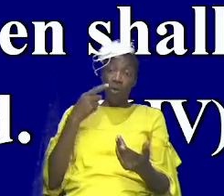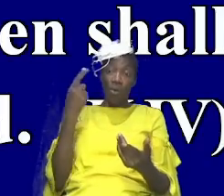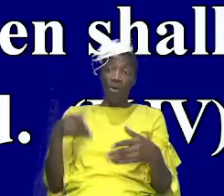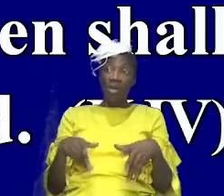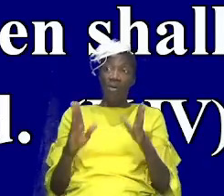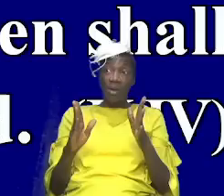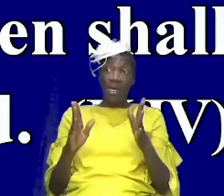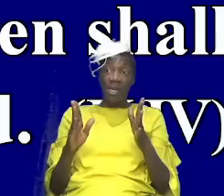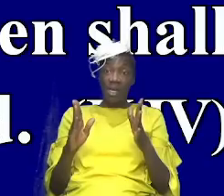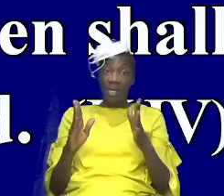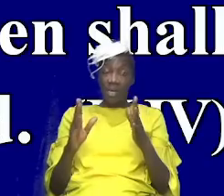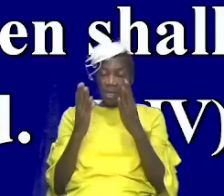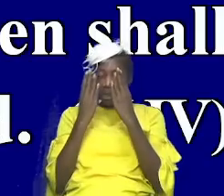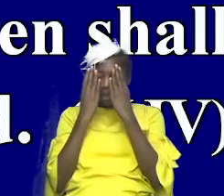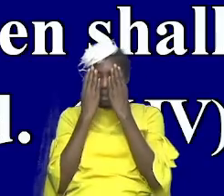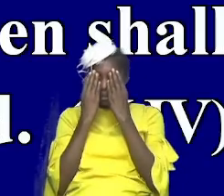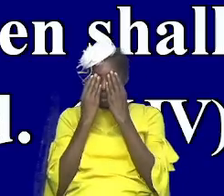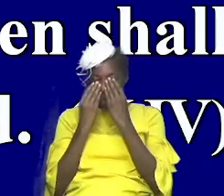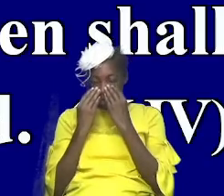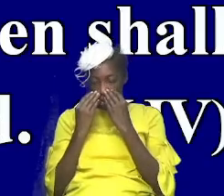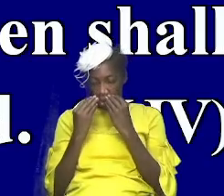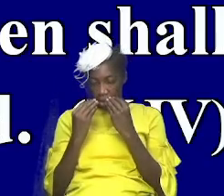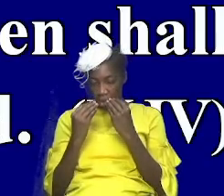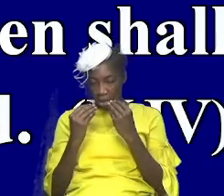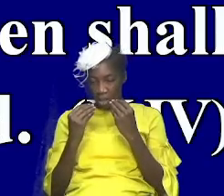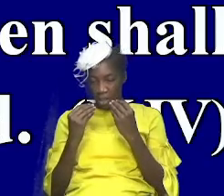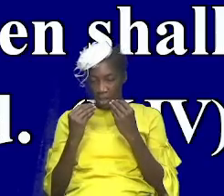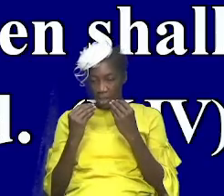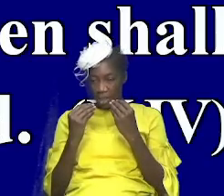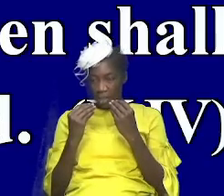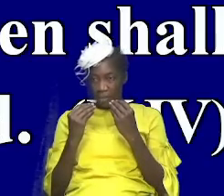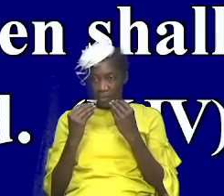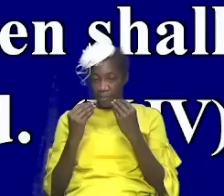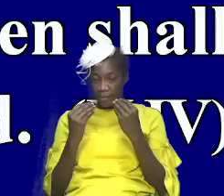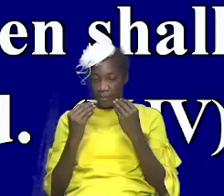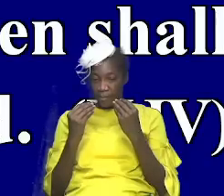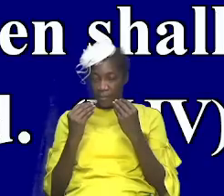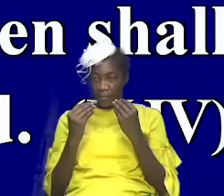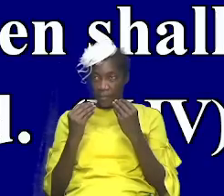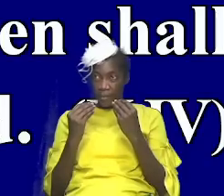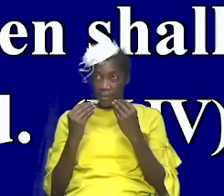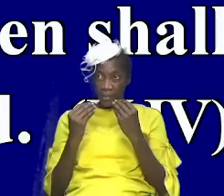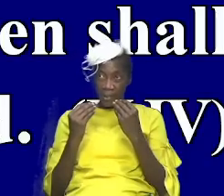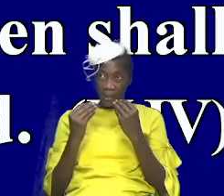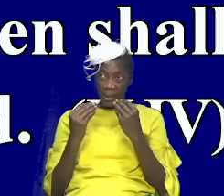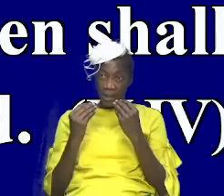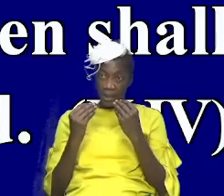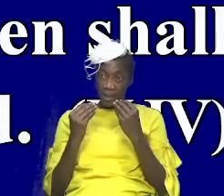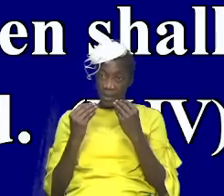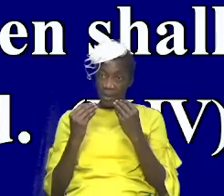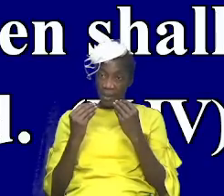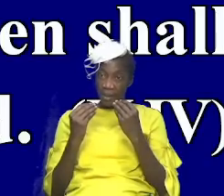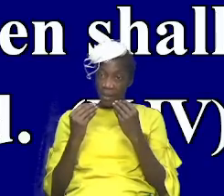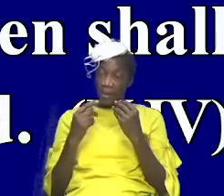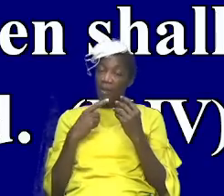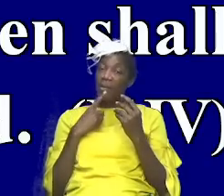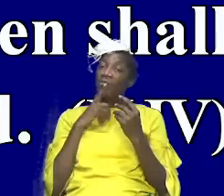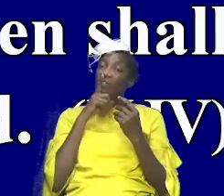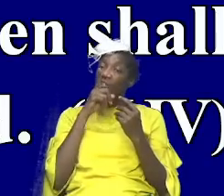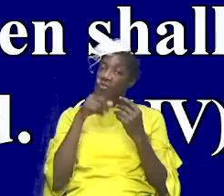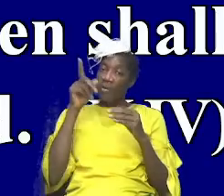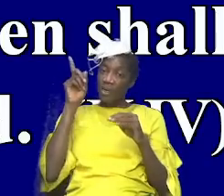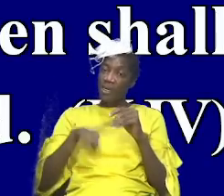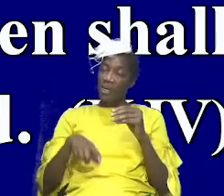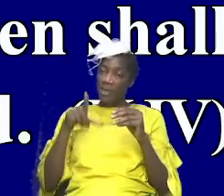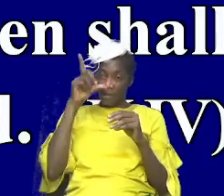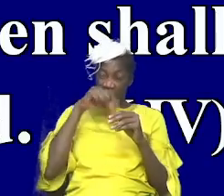only reason for us to be ashamed, the only basis upon which that statement can be true, and I guarantee you it cannot be a lie